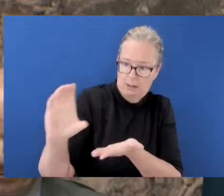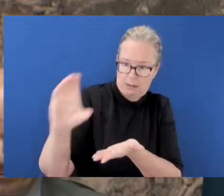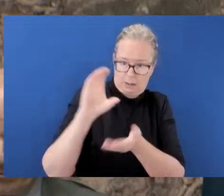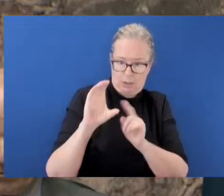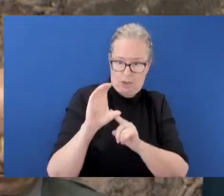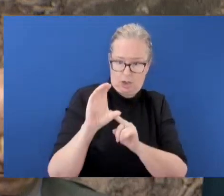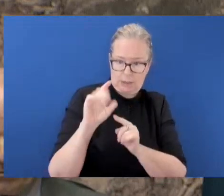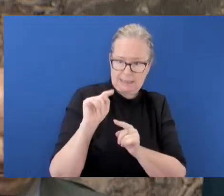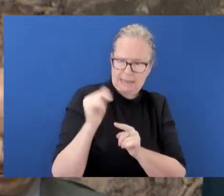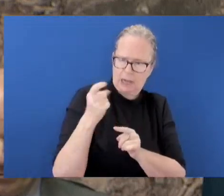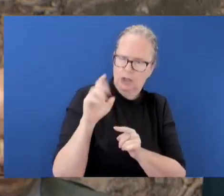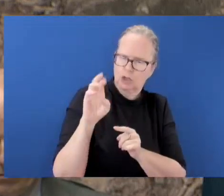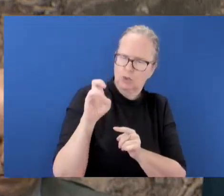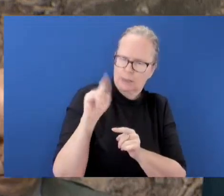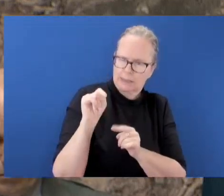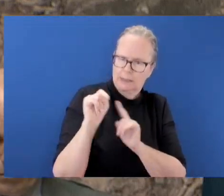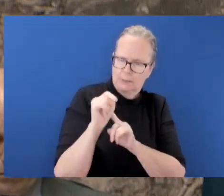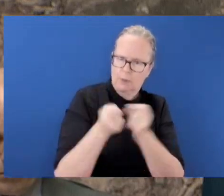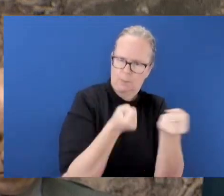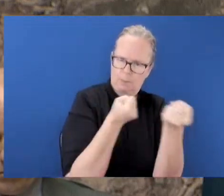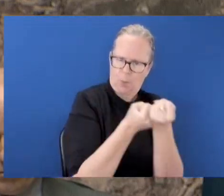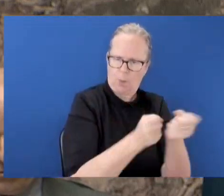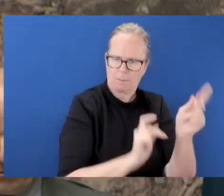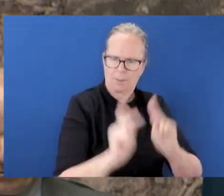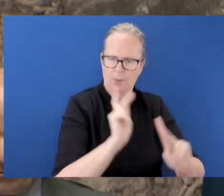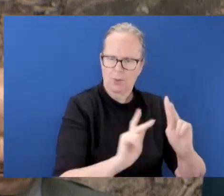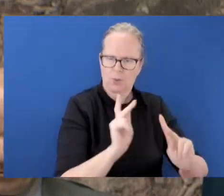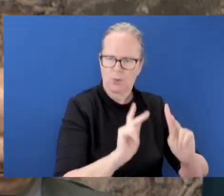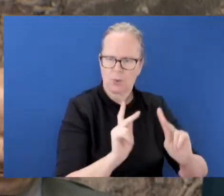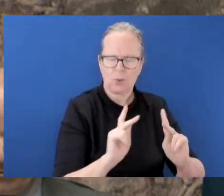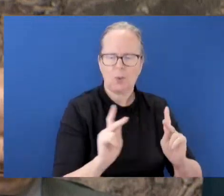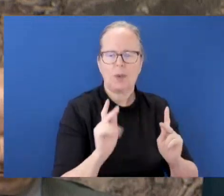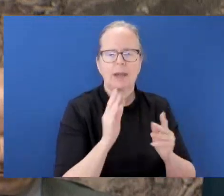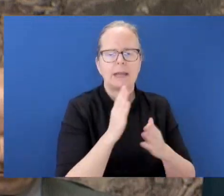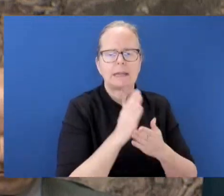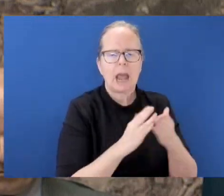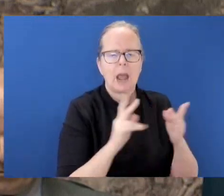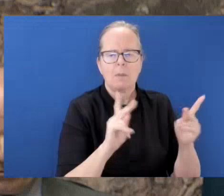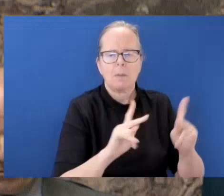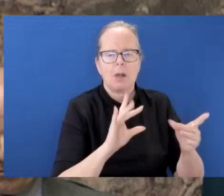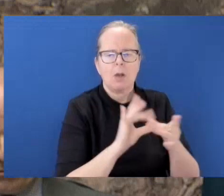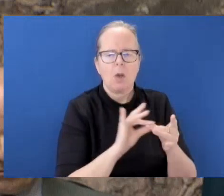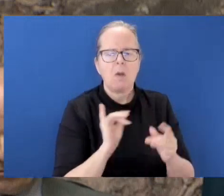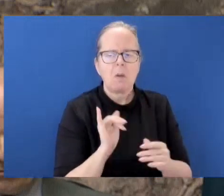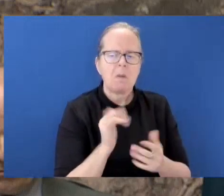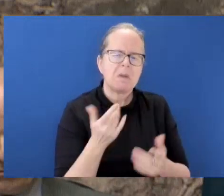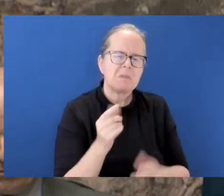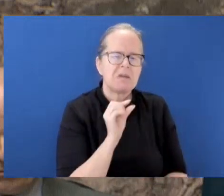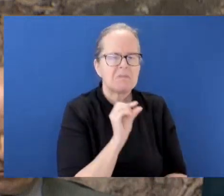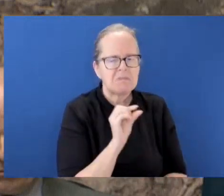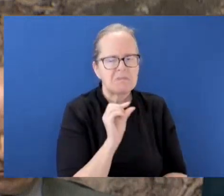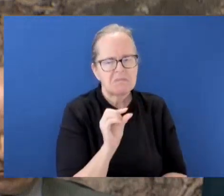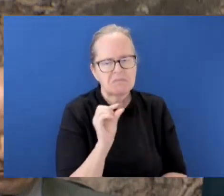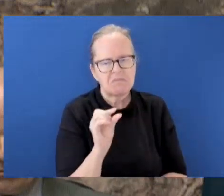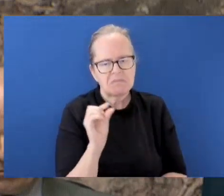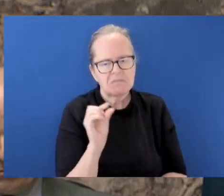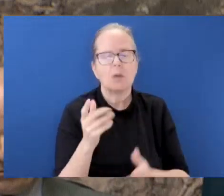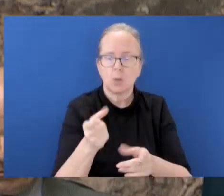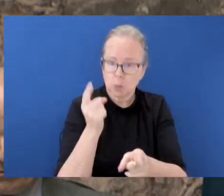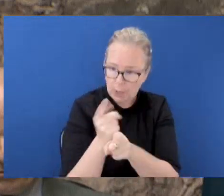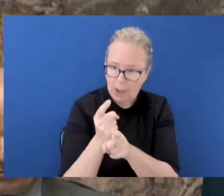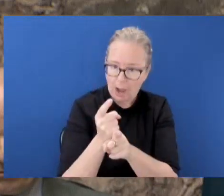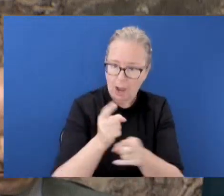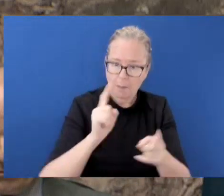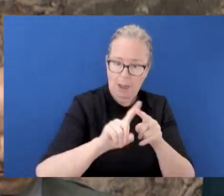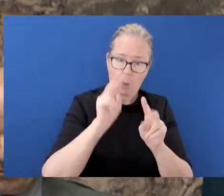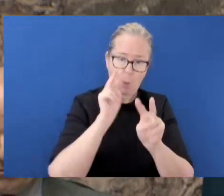People have said to me, "Oh, there's a little bit here, a little bit there," but it all adds up, Mr. Speaker. And that's what this budget is about. It's about